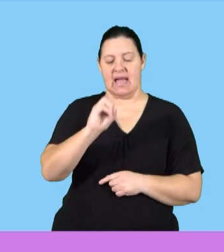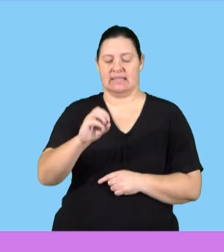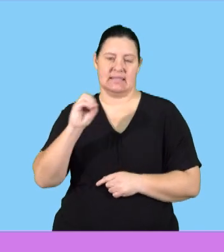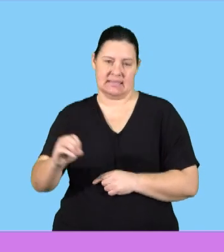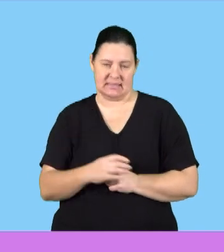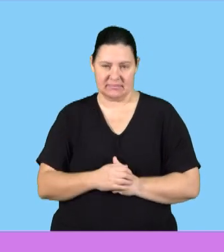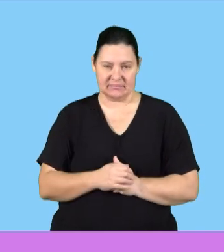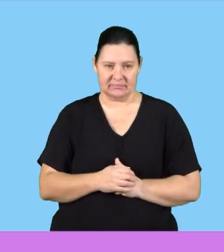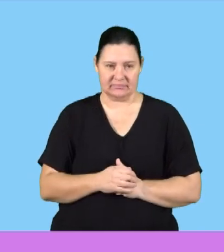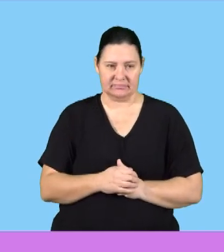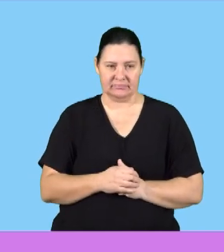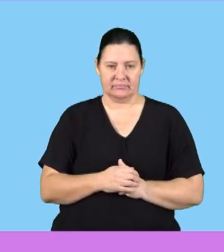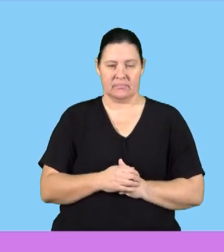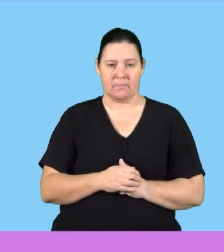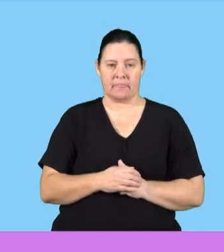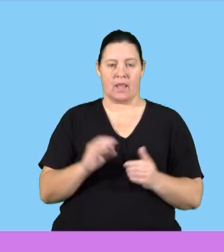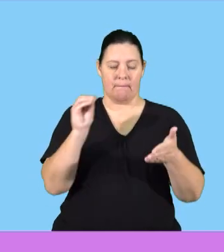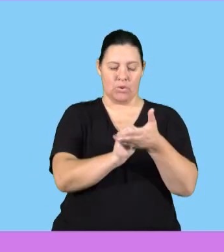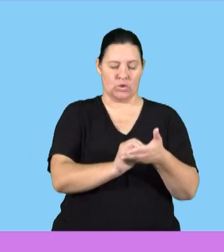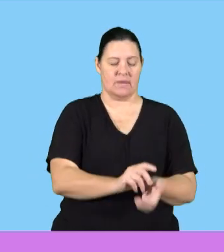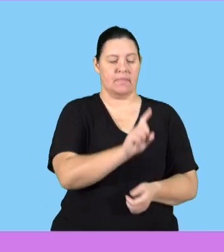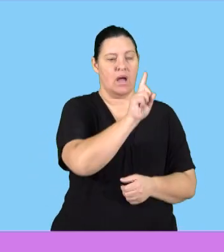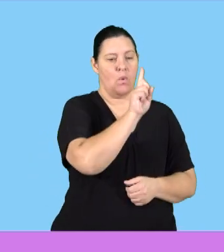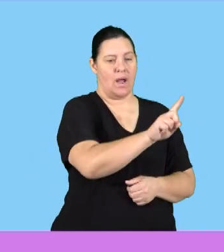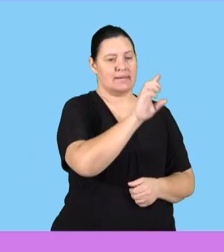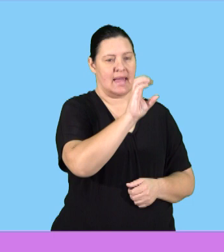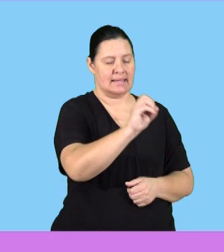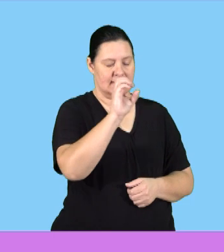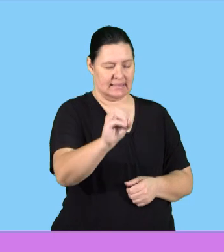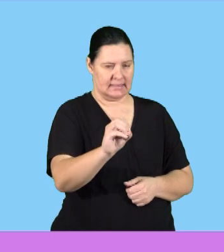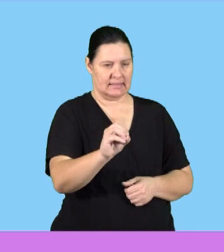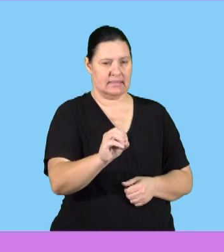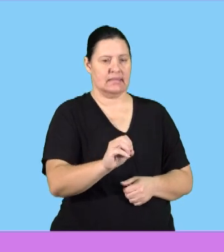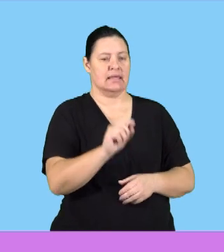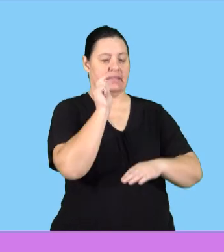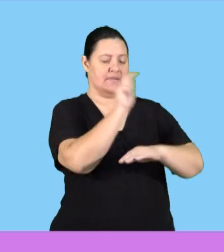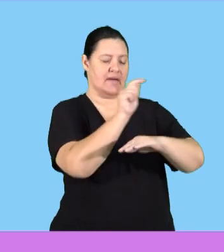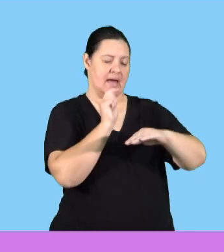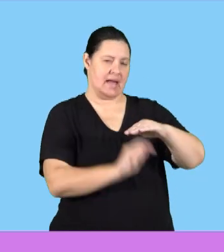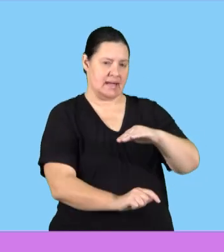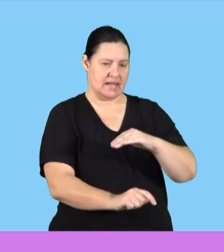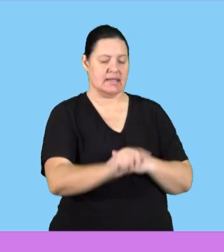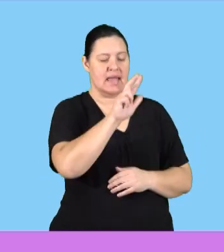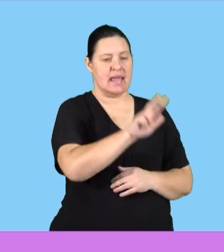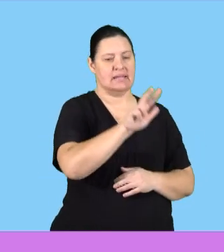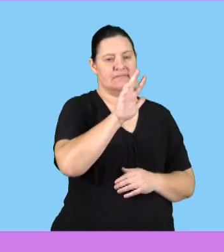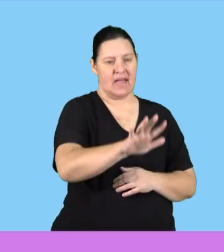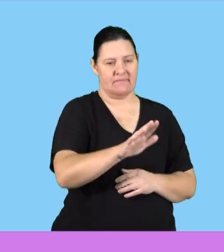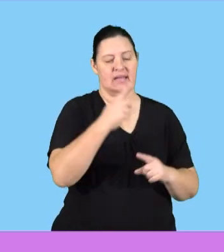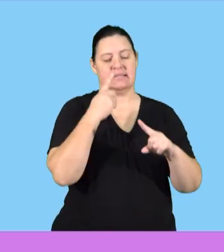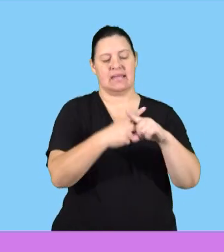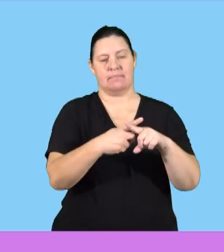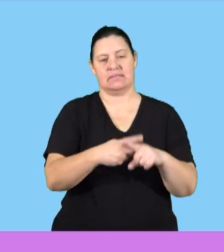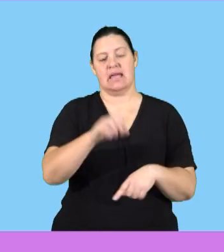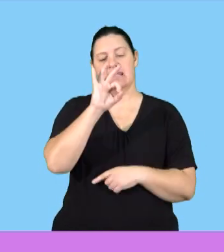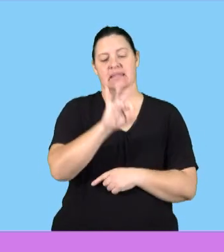300 rand. And let us press the calculator together. 100 divided by